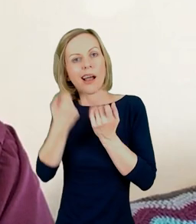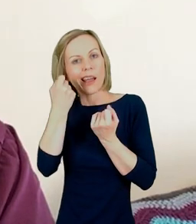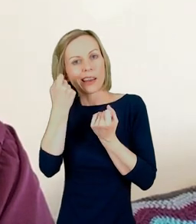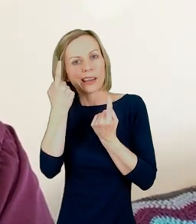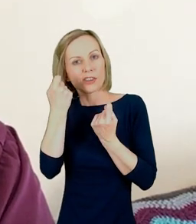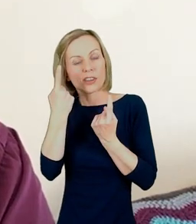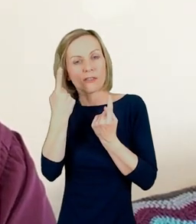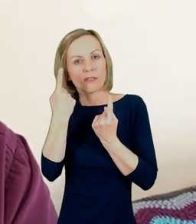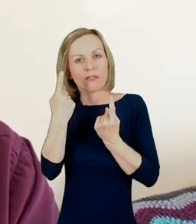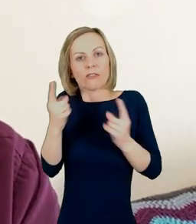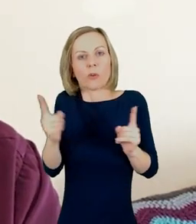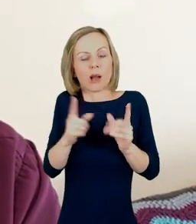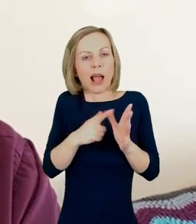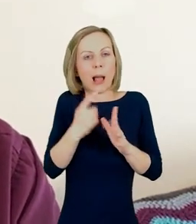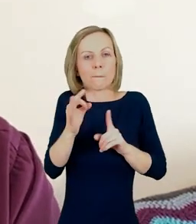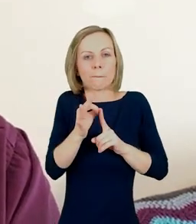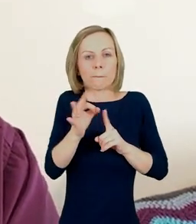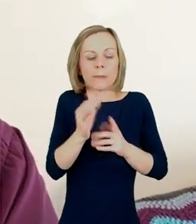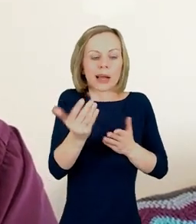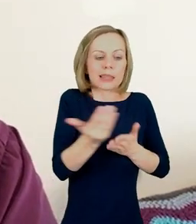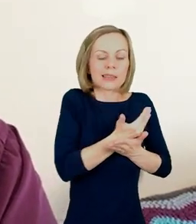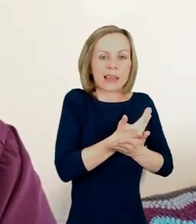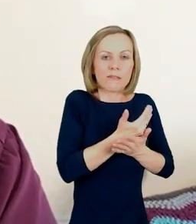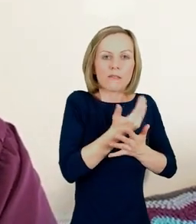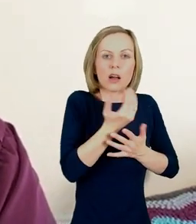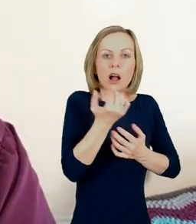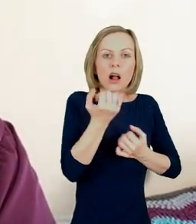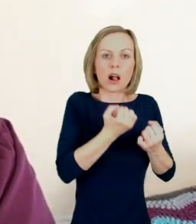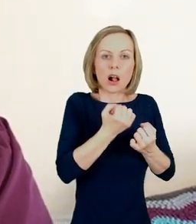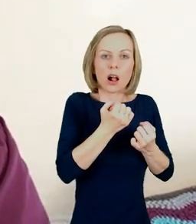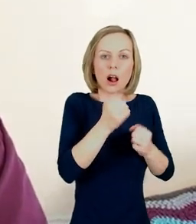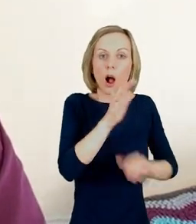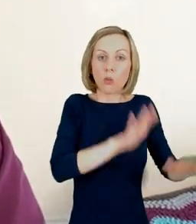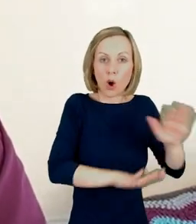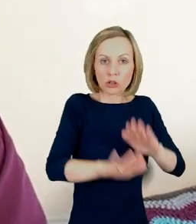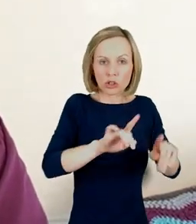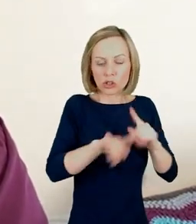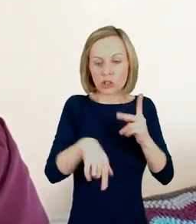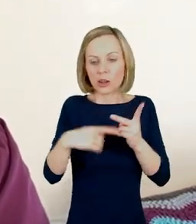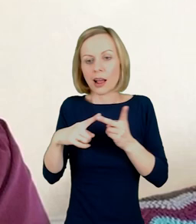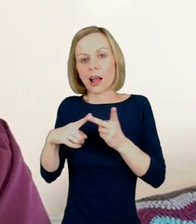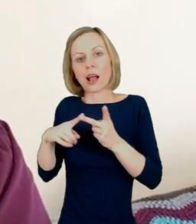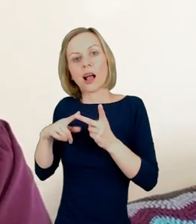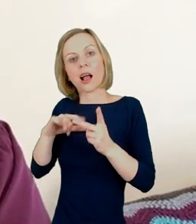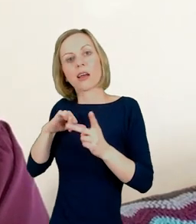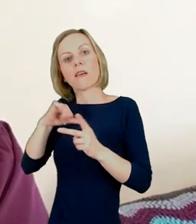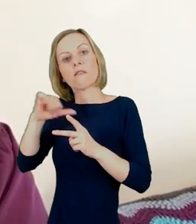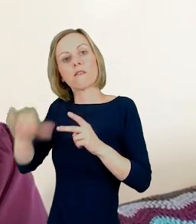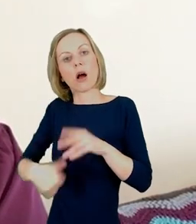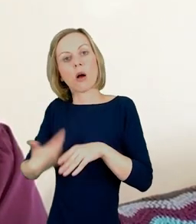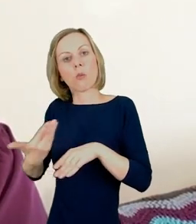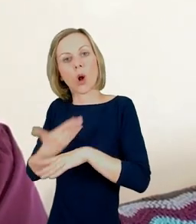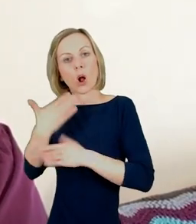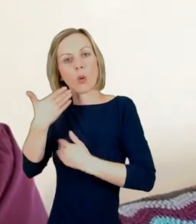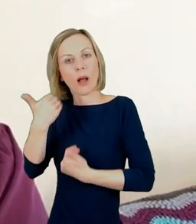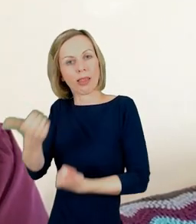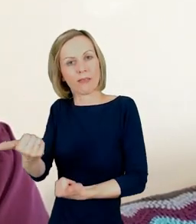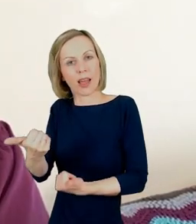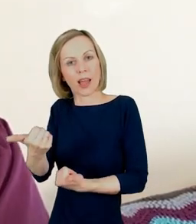a safe car wash app and a farm work welfare app that can be downloaded to help